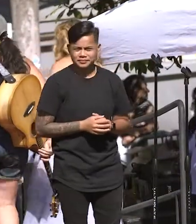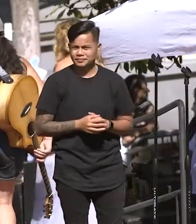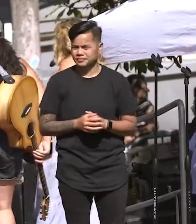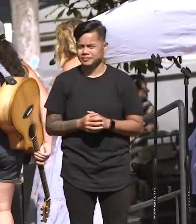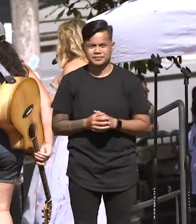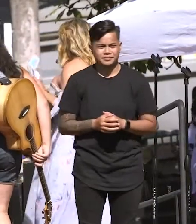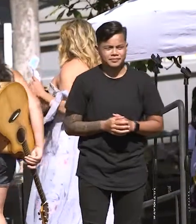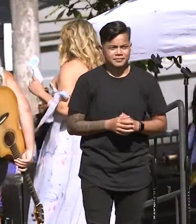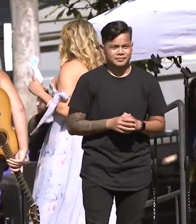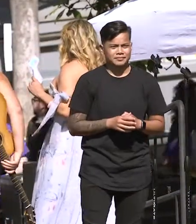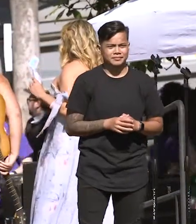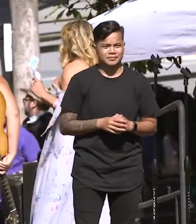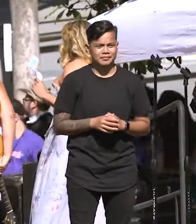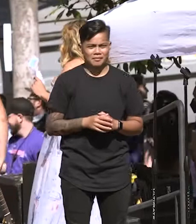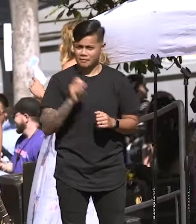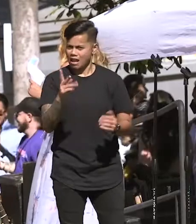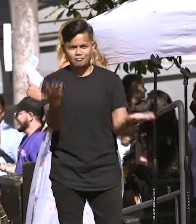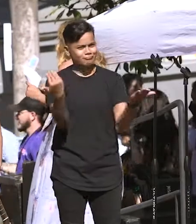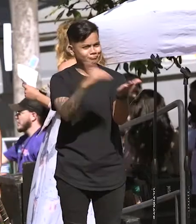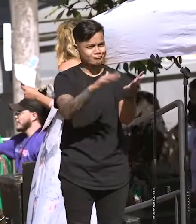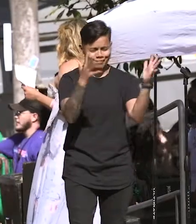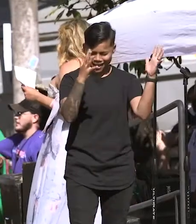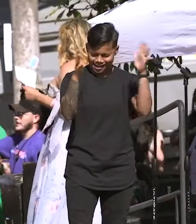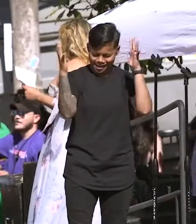Sorry. They introduced some people. Yes. One more time.